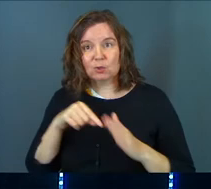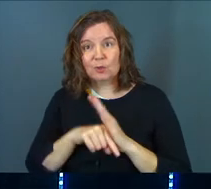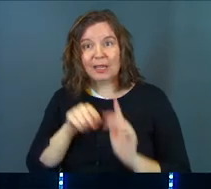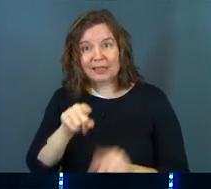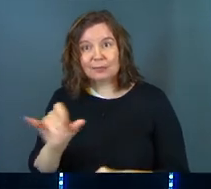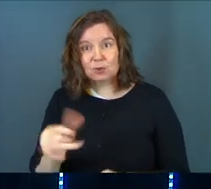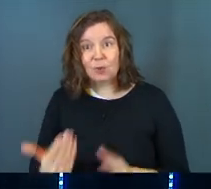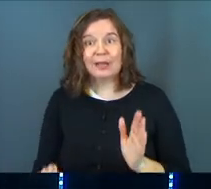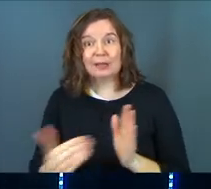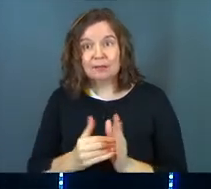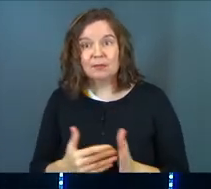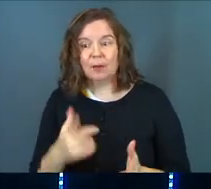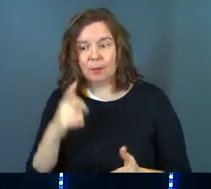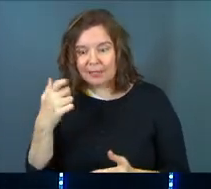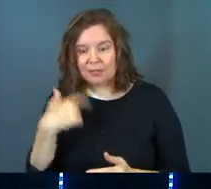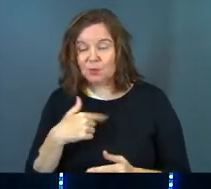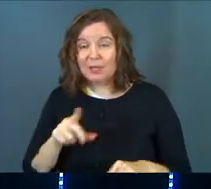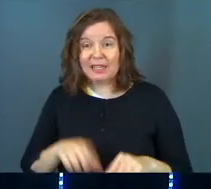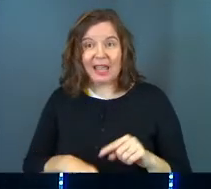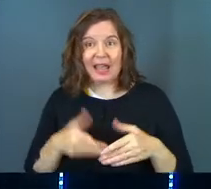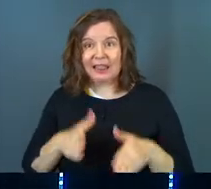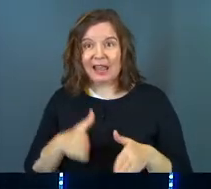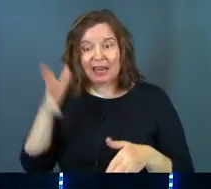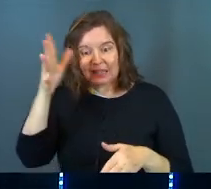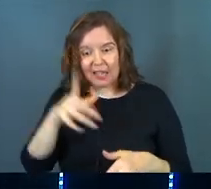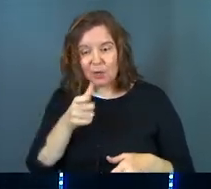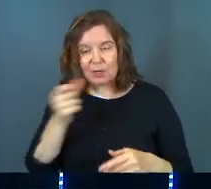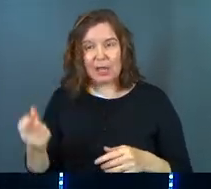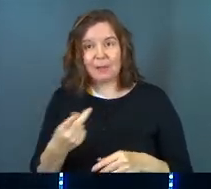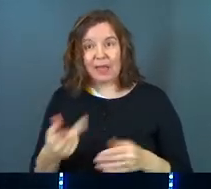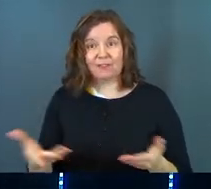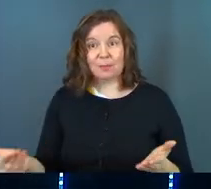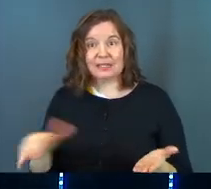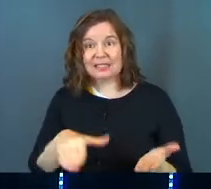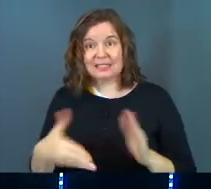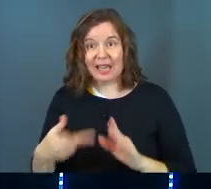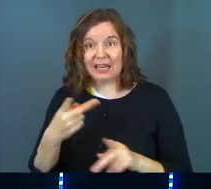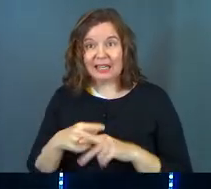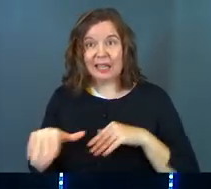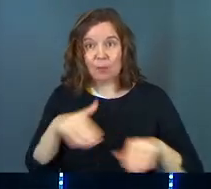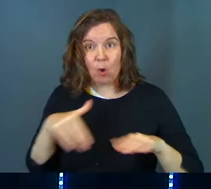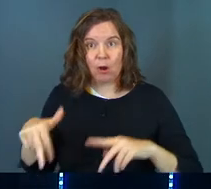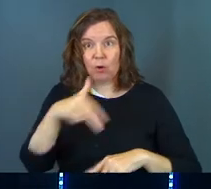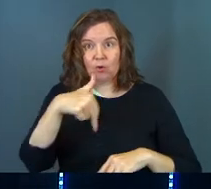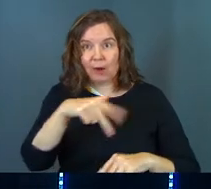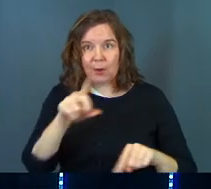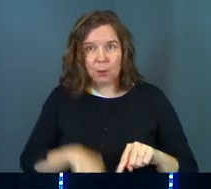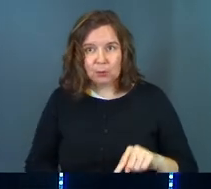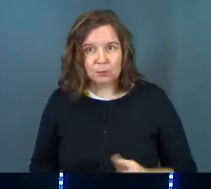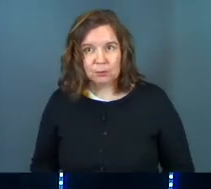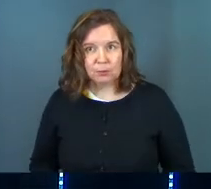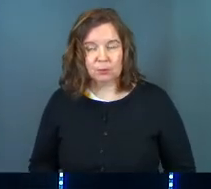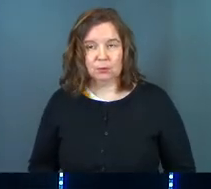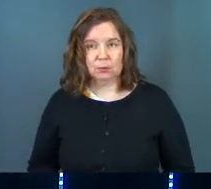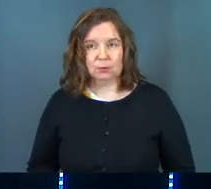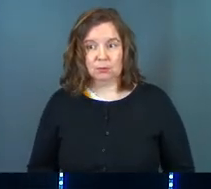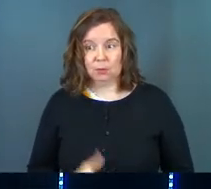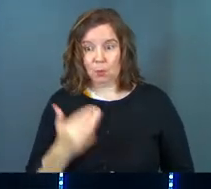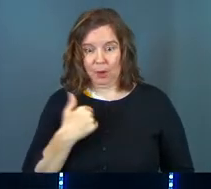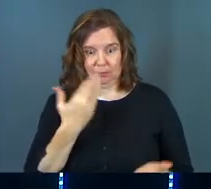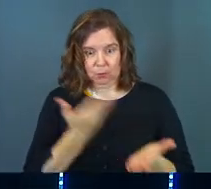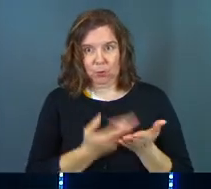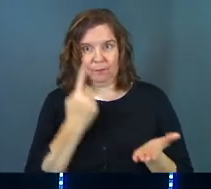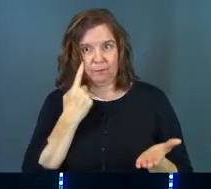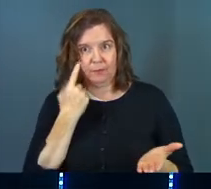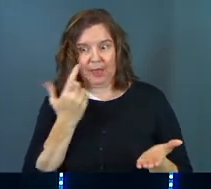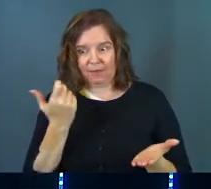had to kill him also, because we can't let a guy who came back from the dead keep walking around, because